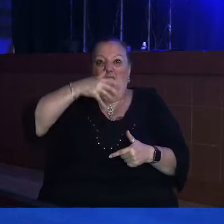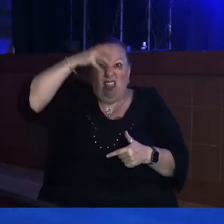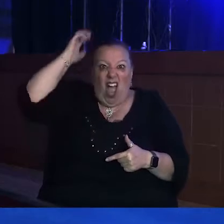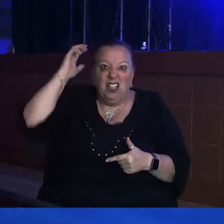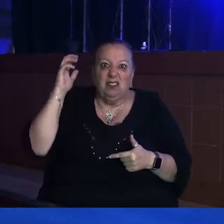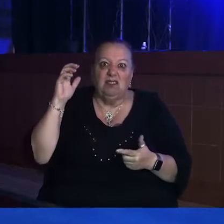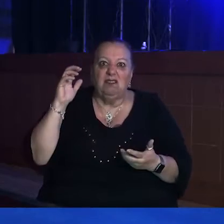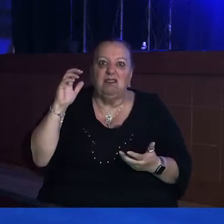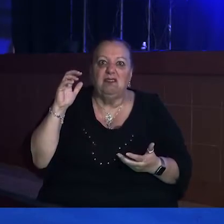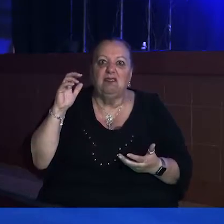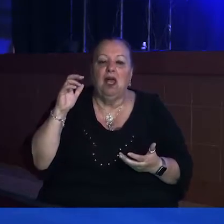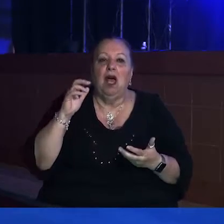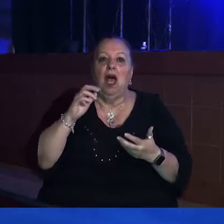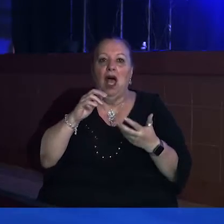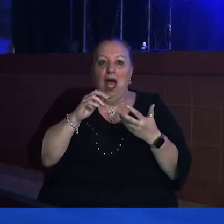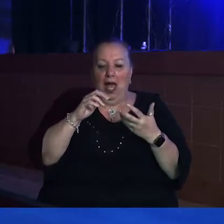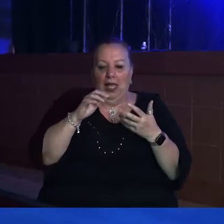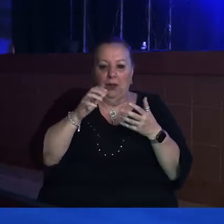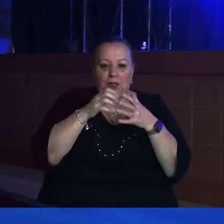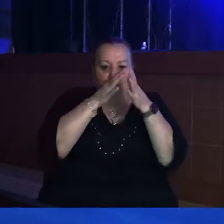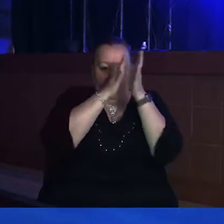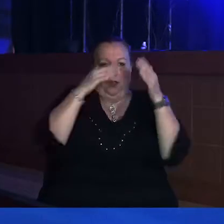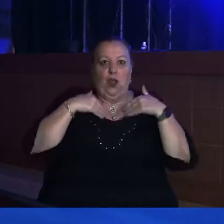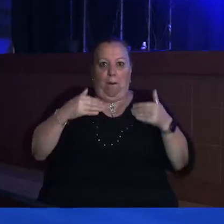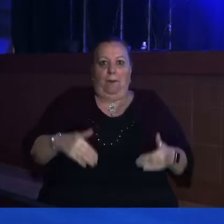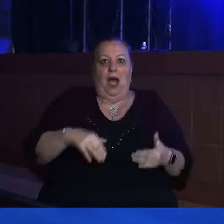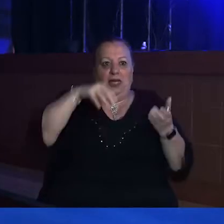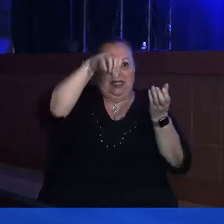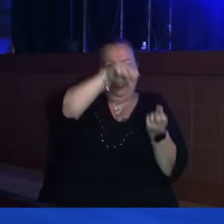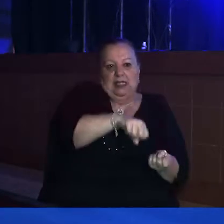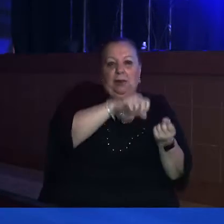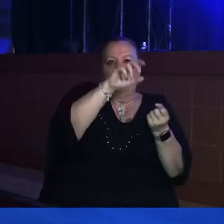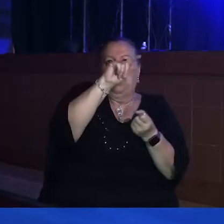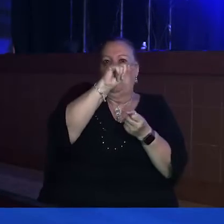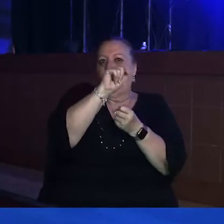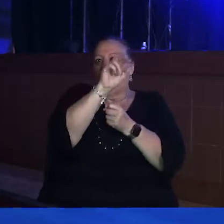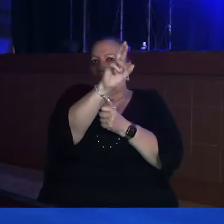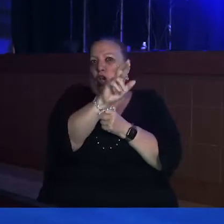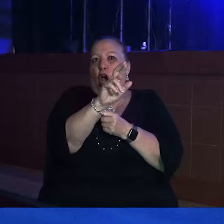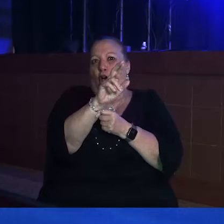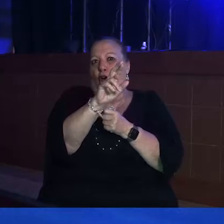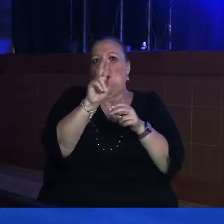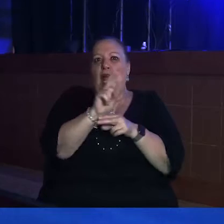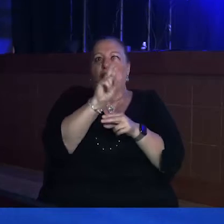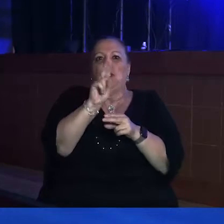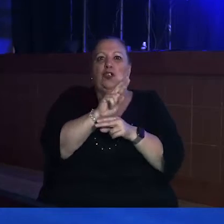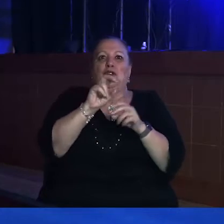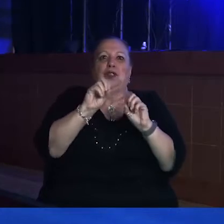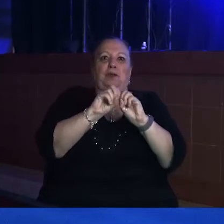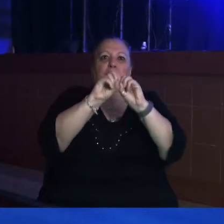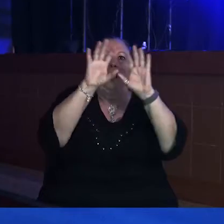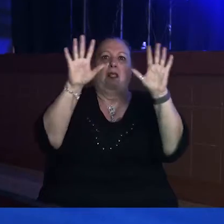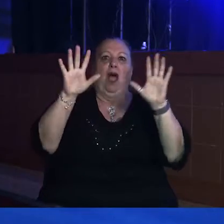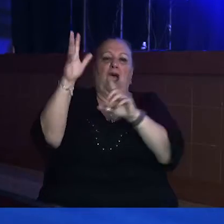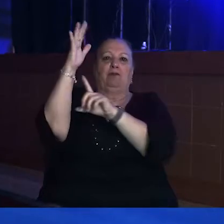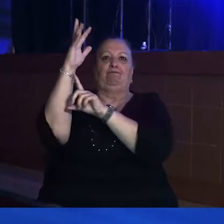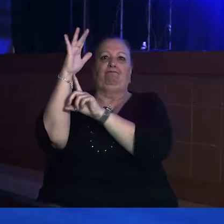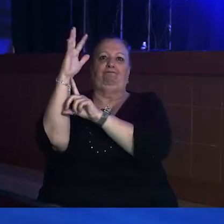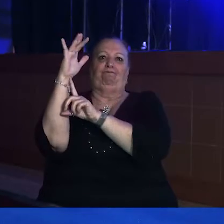the carcasses of Christians, and he would dip them in tar, some kind of a substance, and use them to light up his garden for his nightly garden